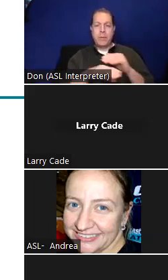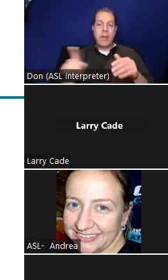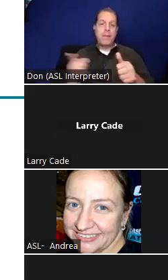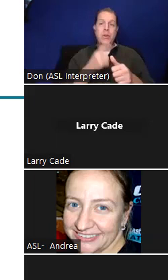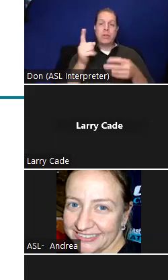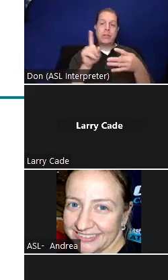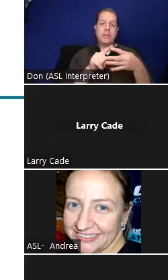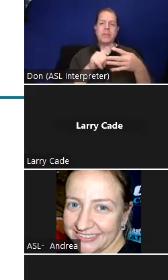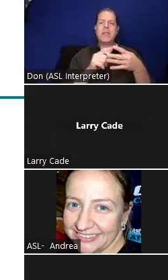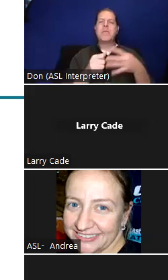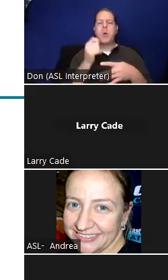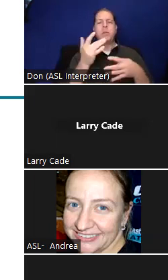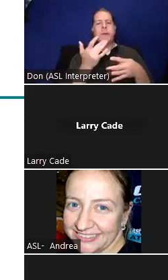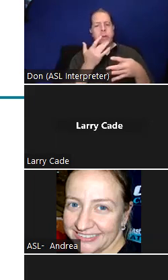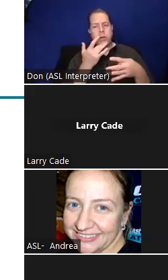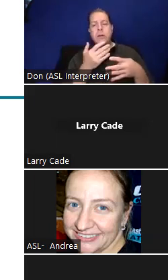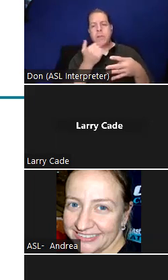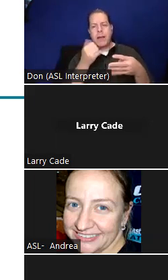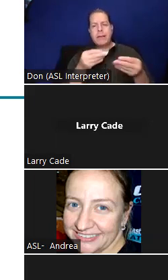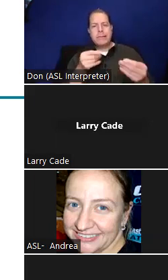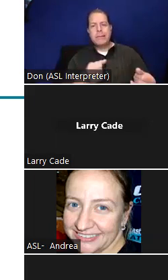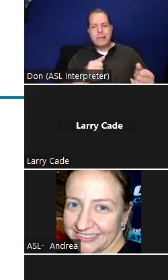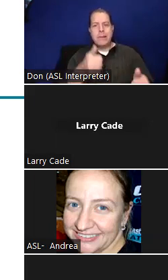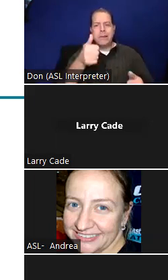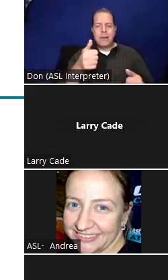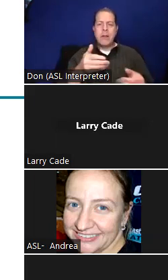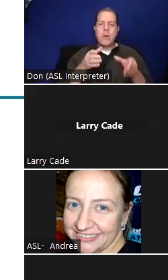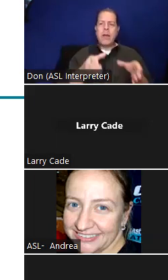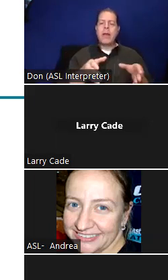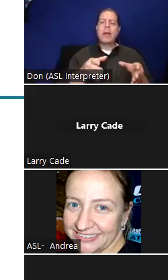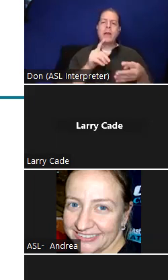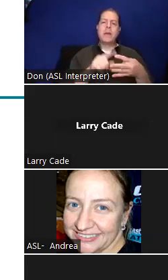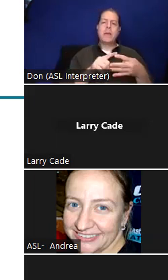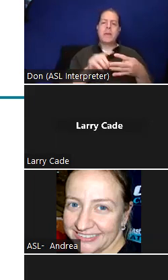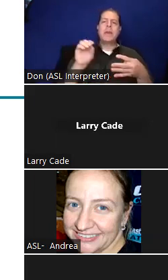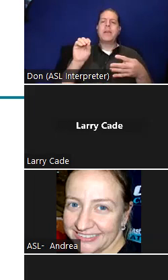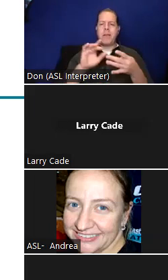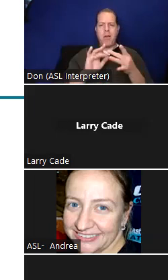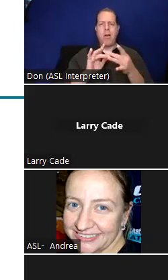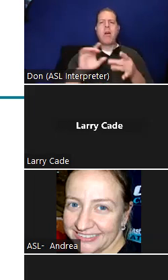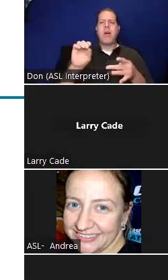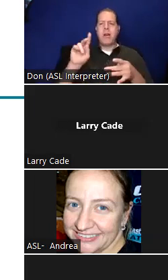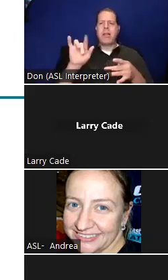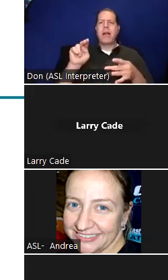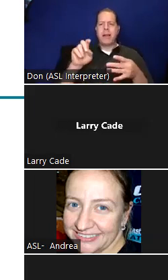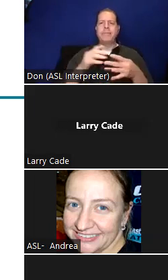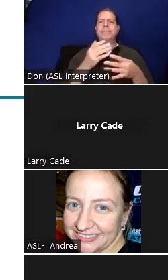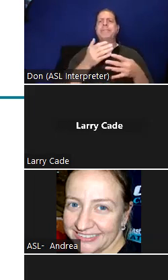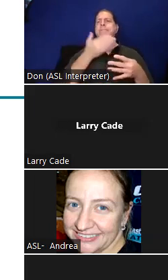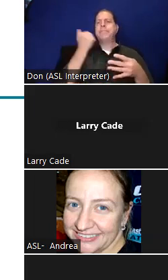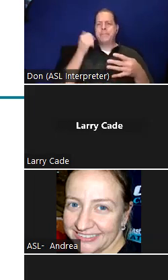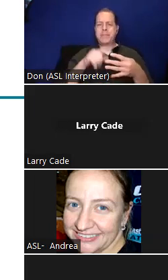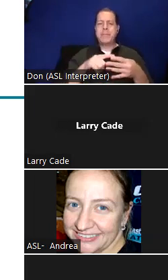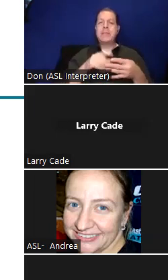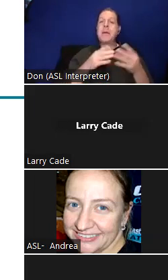and most preferred, most streamlined way to go is going to be online enrollment. So there are some